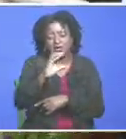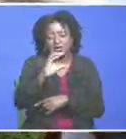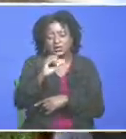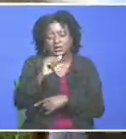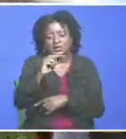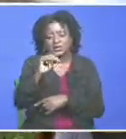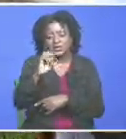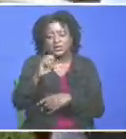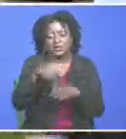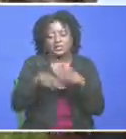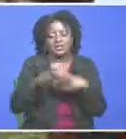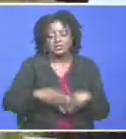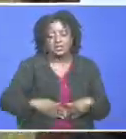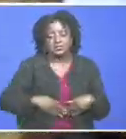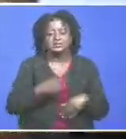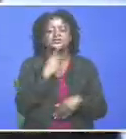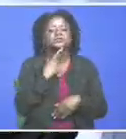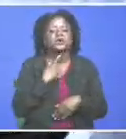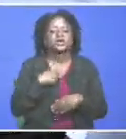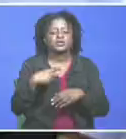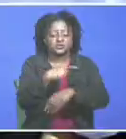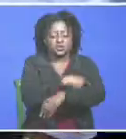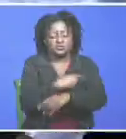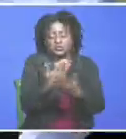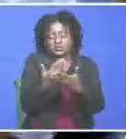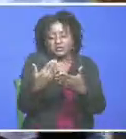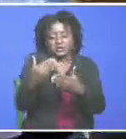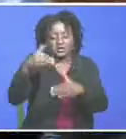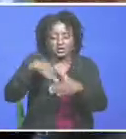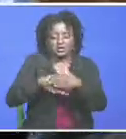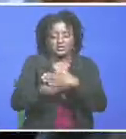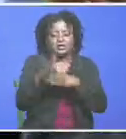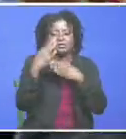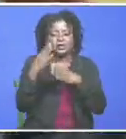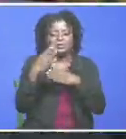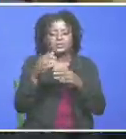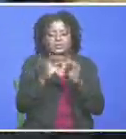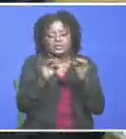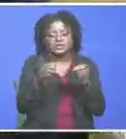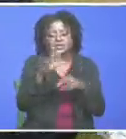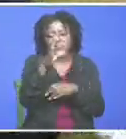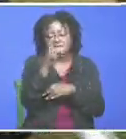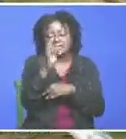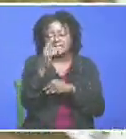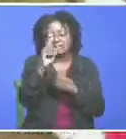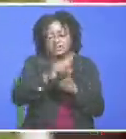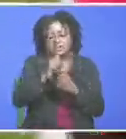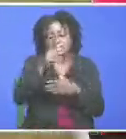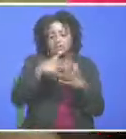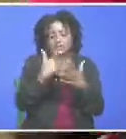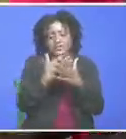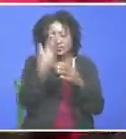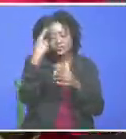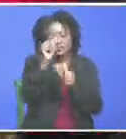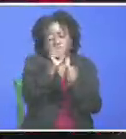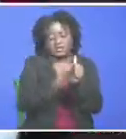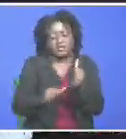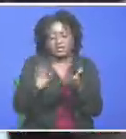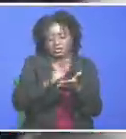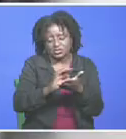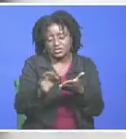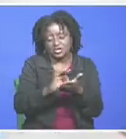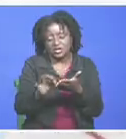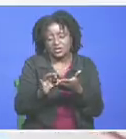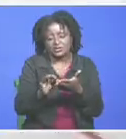before entering the Bahamas. The assistant chief magistrate sentenced him to 18 months in prison for each count. His sentence will run